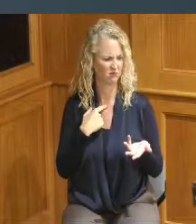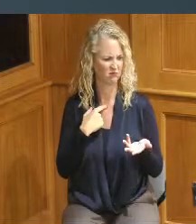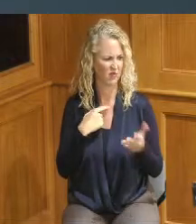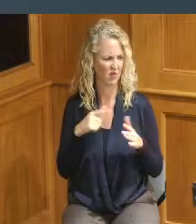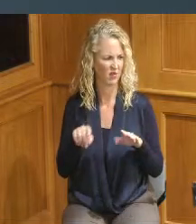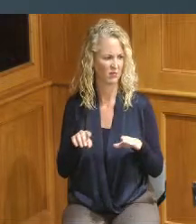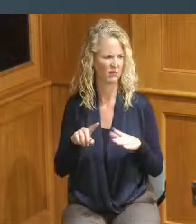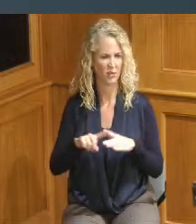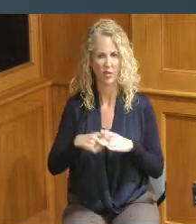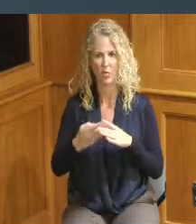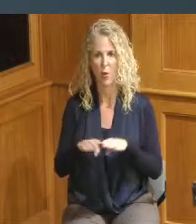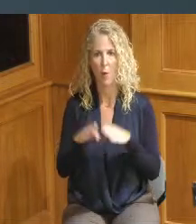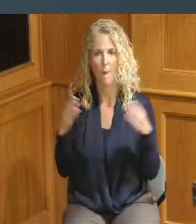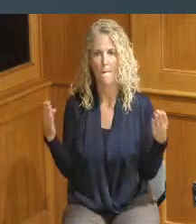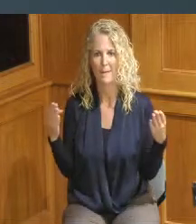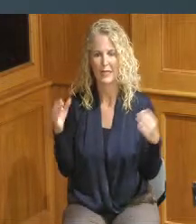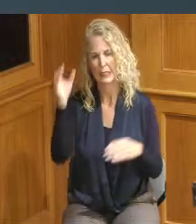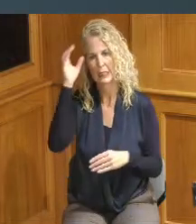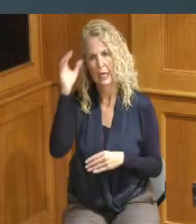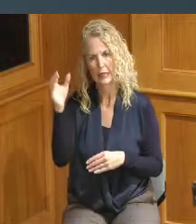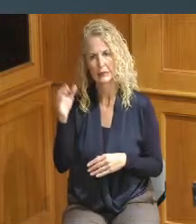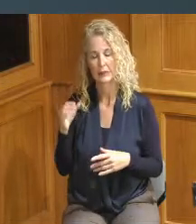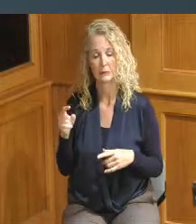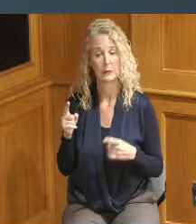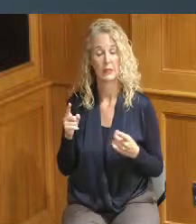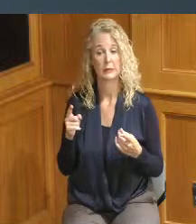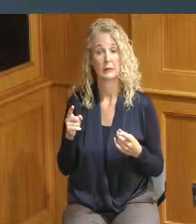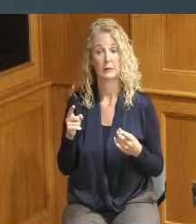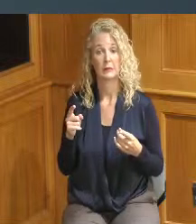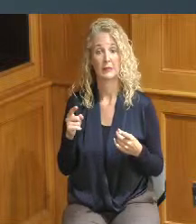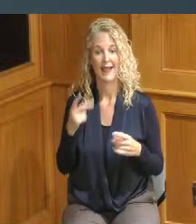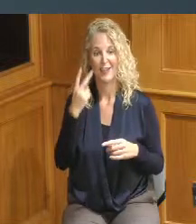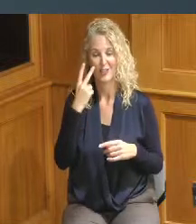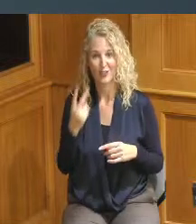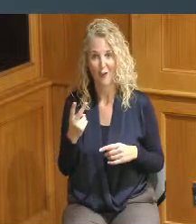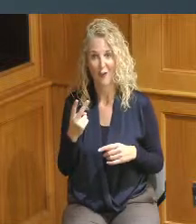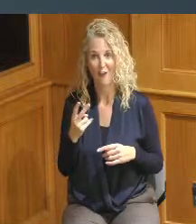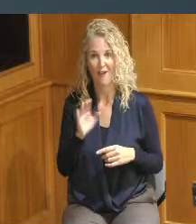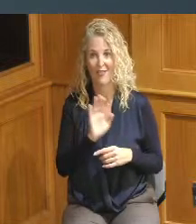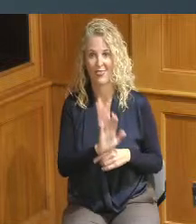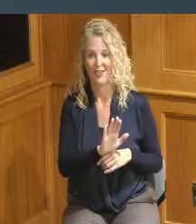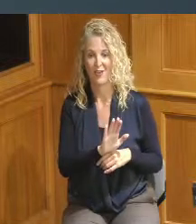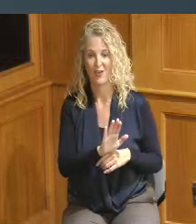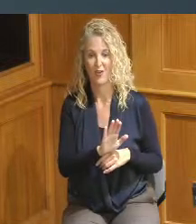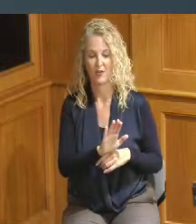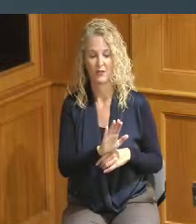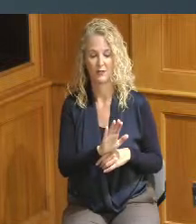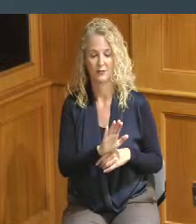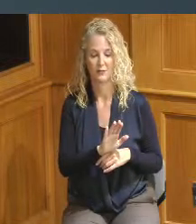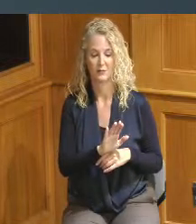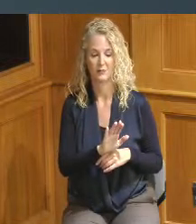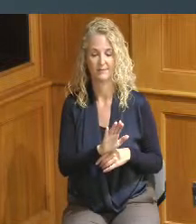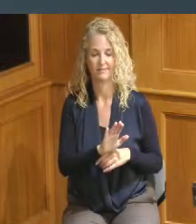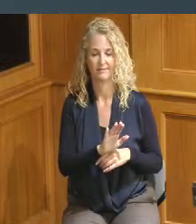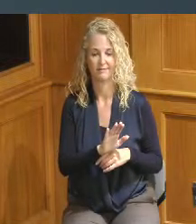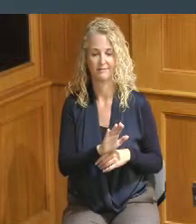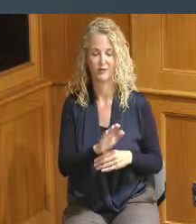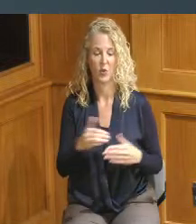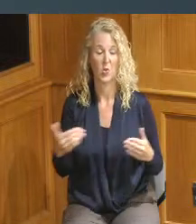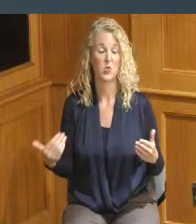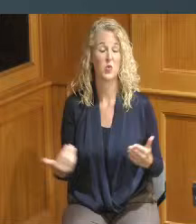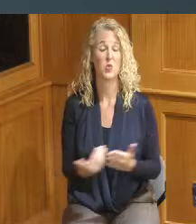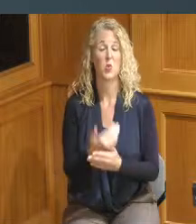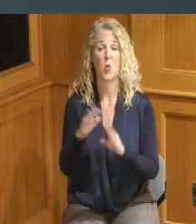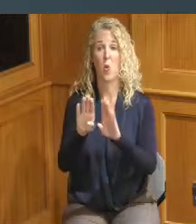kickoff of the concept, but then to be there for their grand opening of the